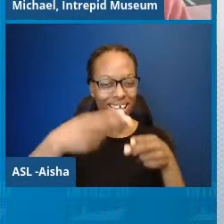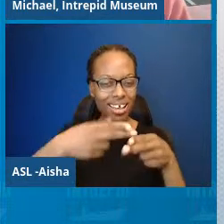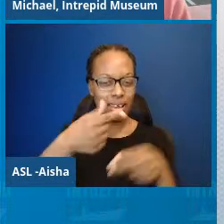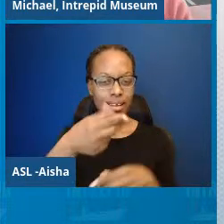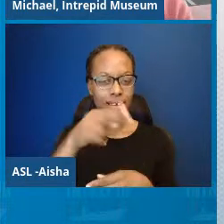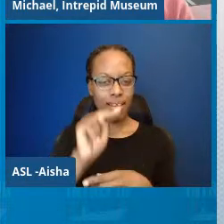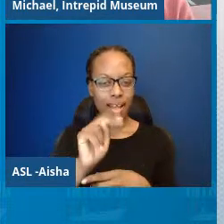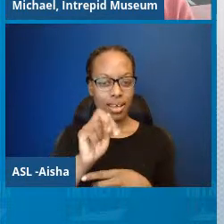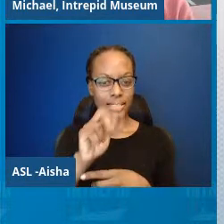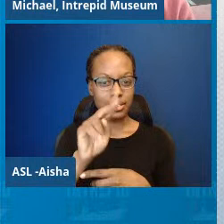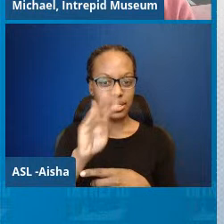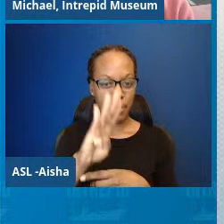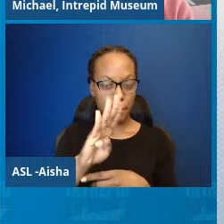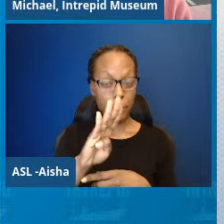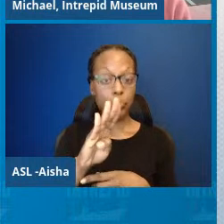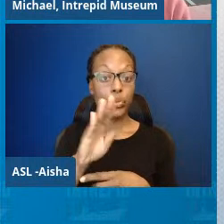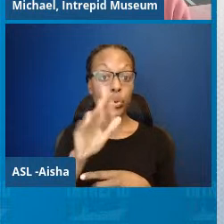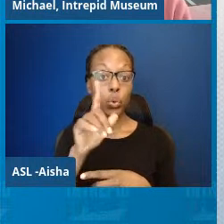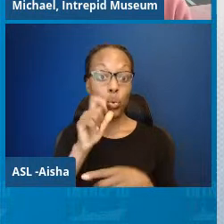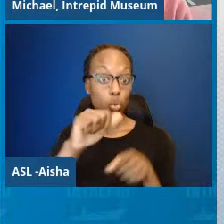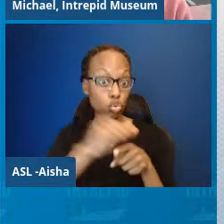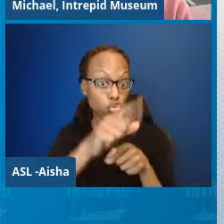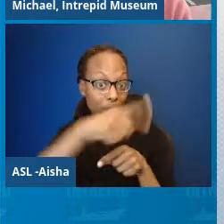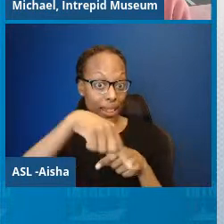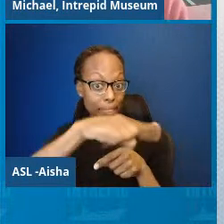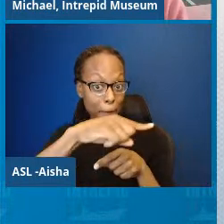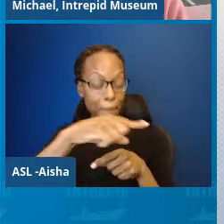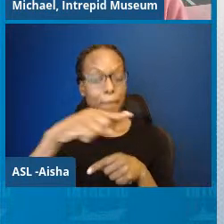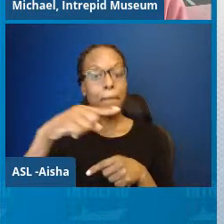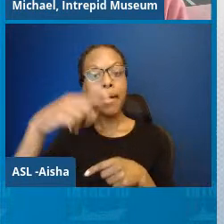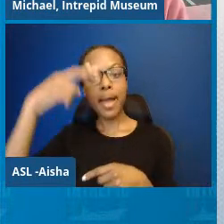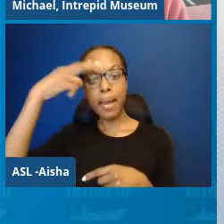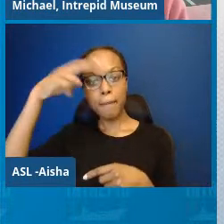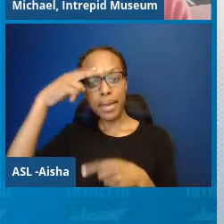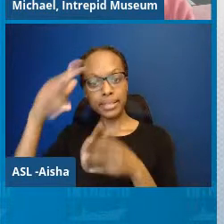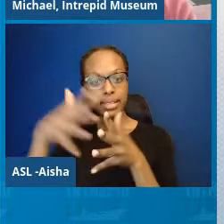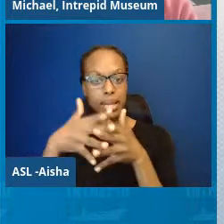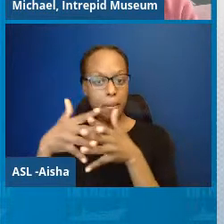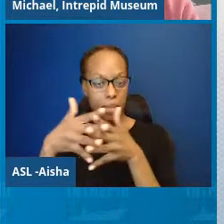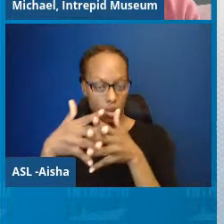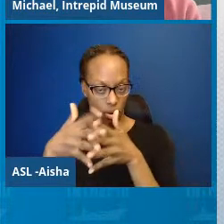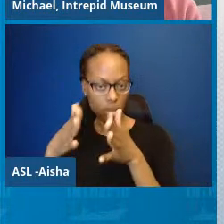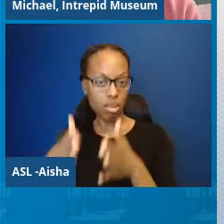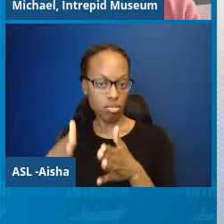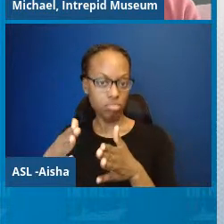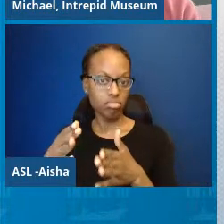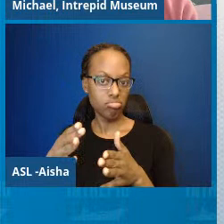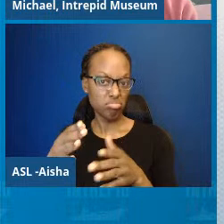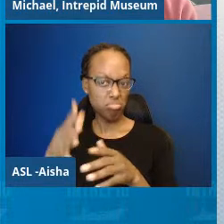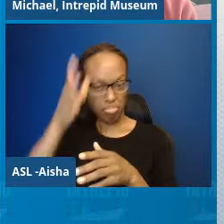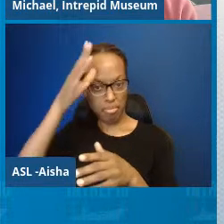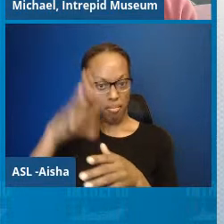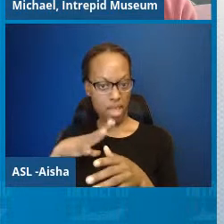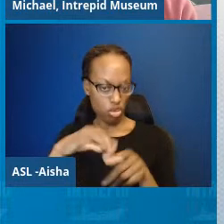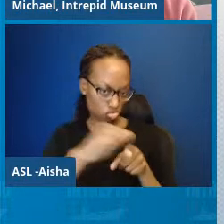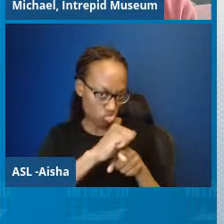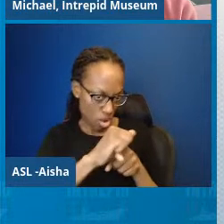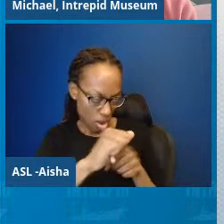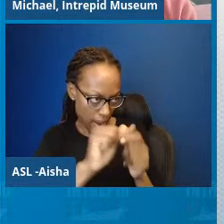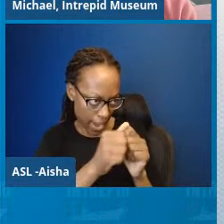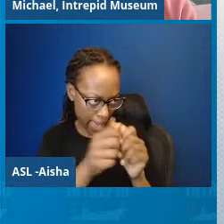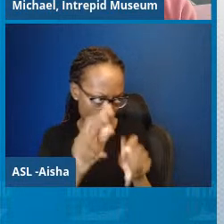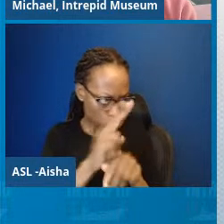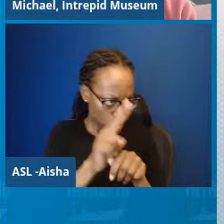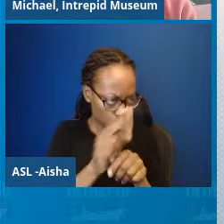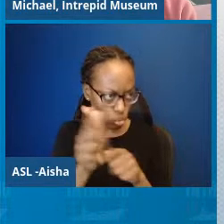by a Mexican-American gentleman by the name of, he went by the name of Papoose. And so they were trained